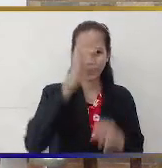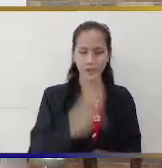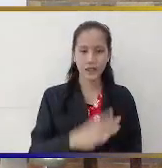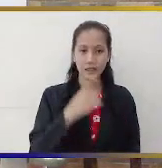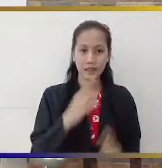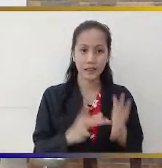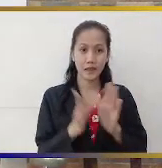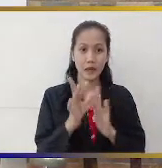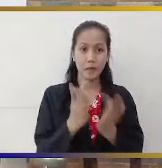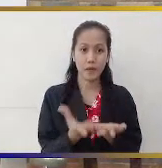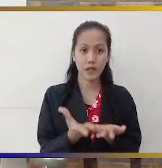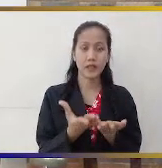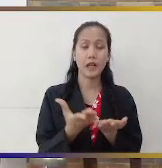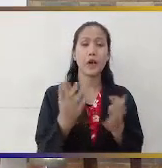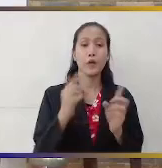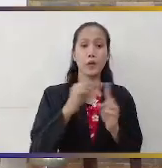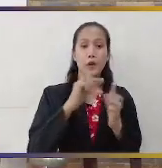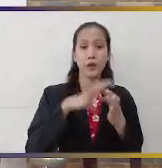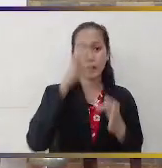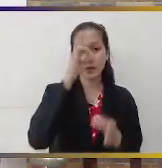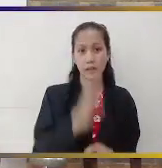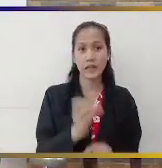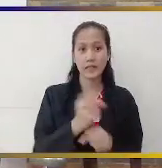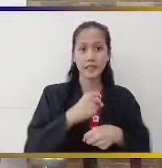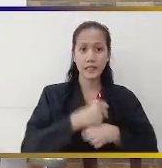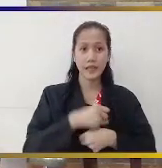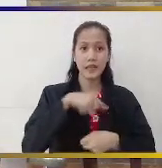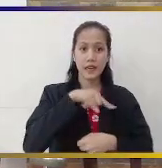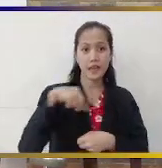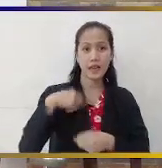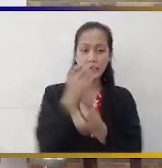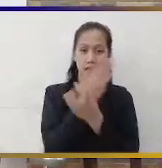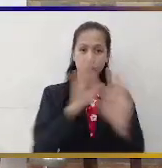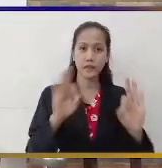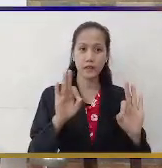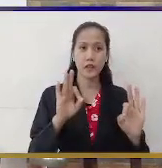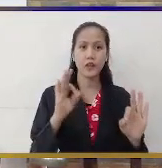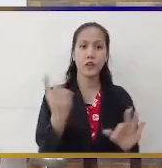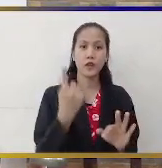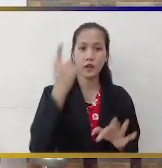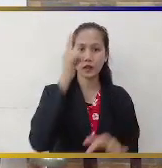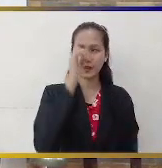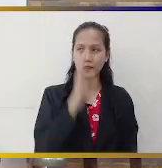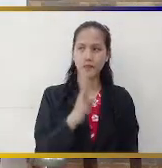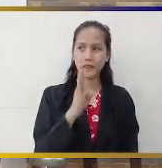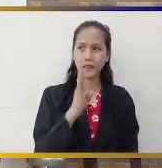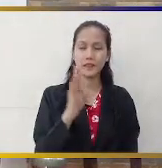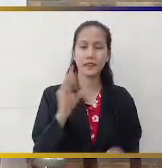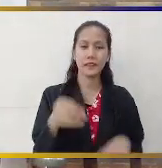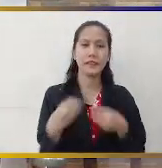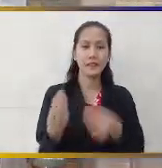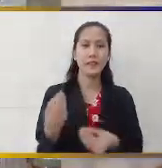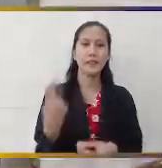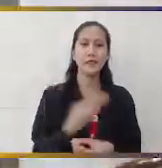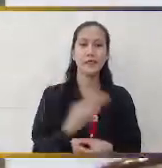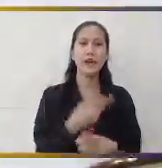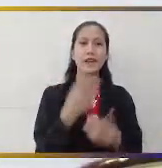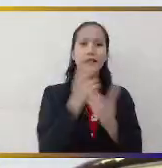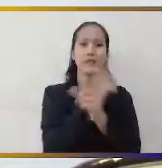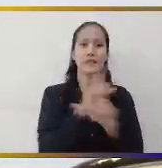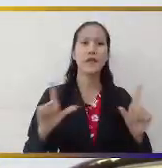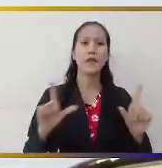be free indeed. The Bible says that only with God will you get liberty. Now, what does that mean for